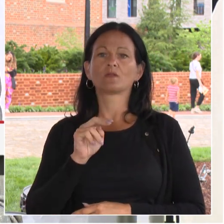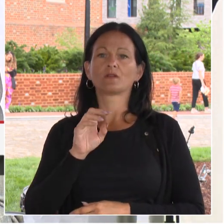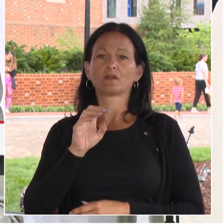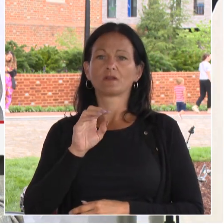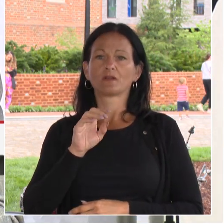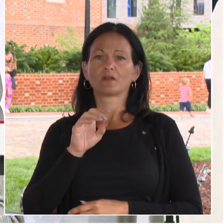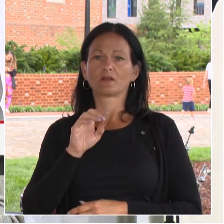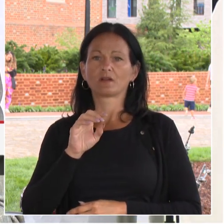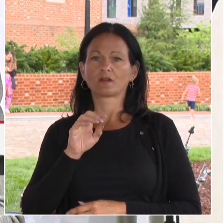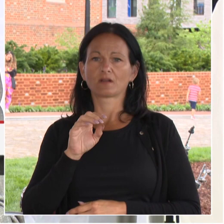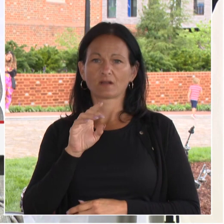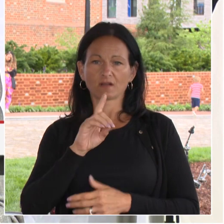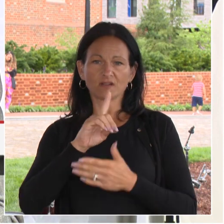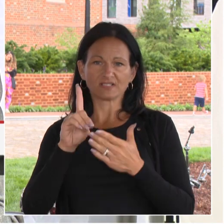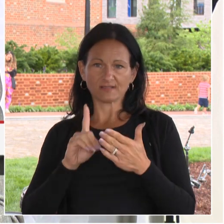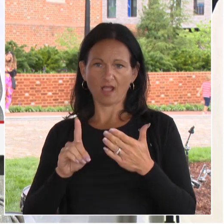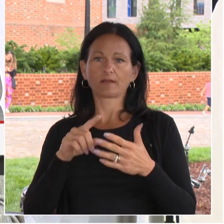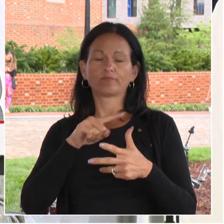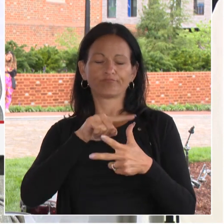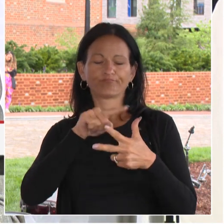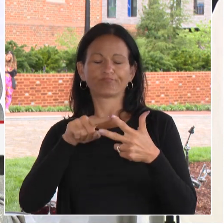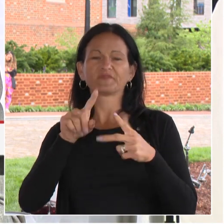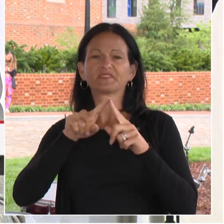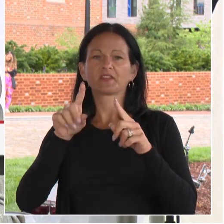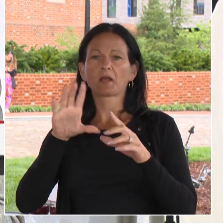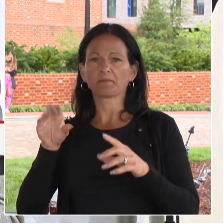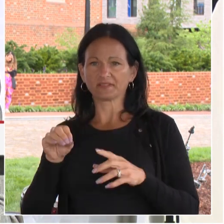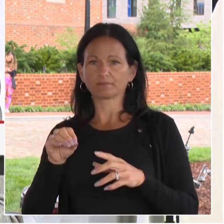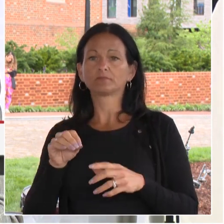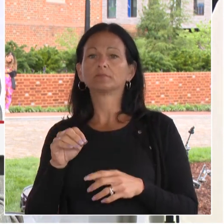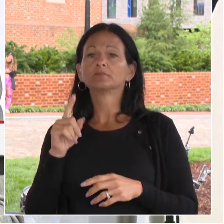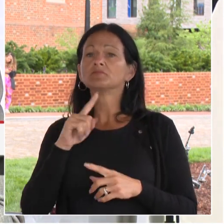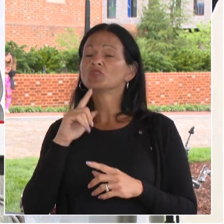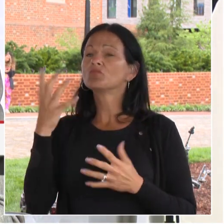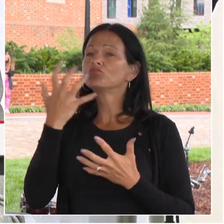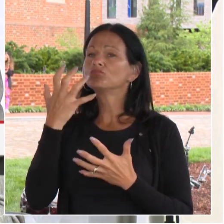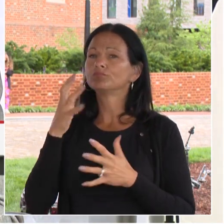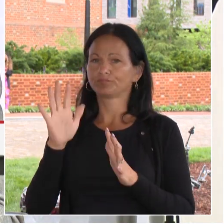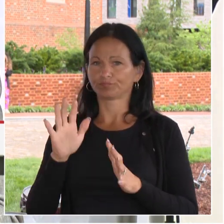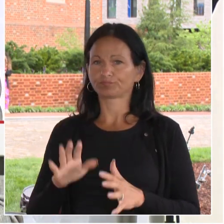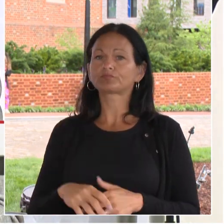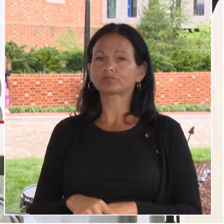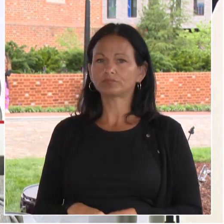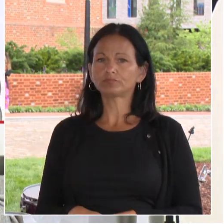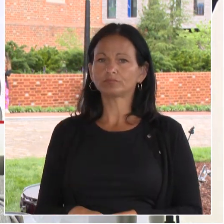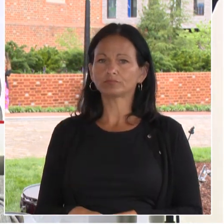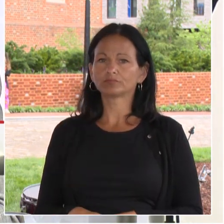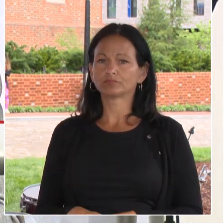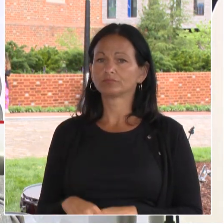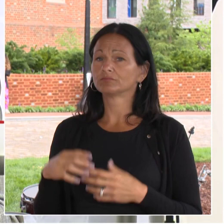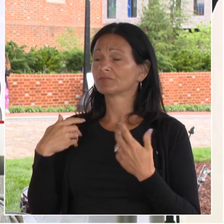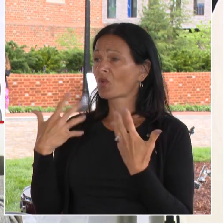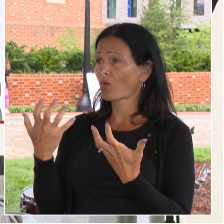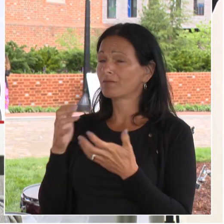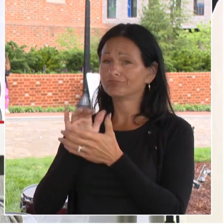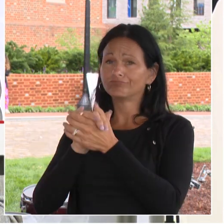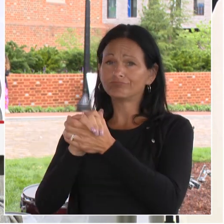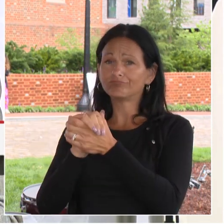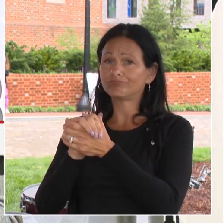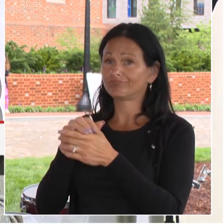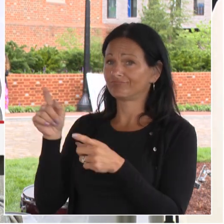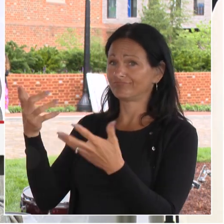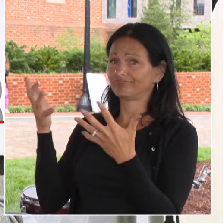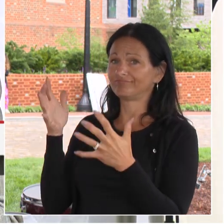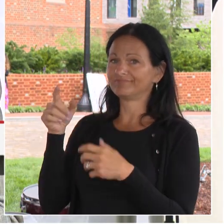of designers and thoughtfulness that comes in place here, so I want to applaud Shalom Baran Associates for bringing such a